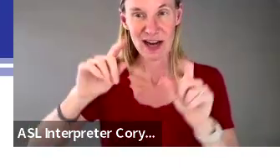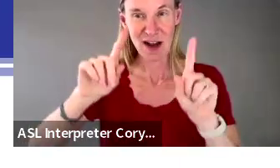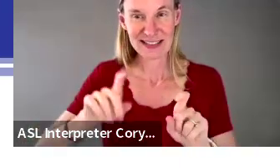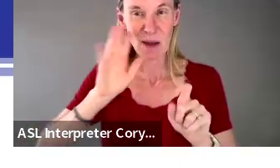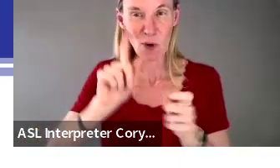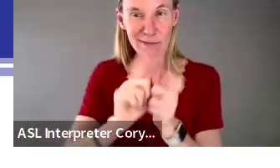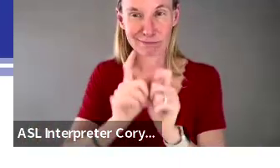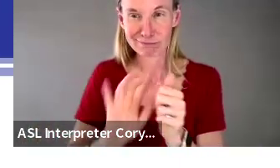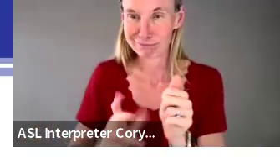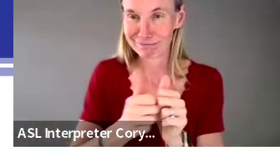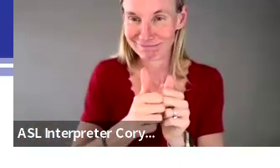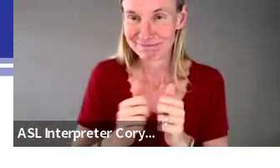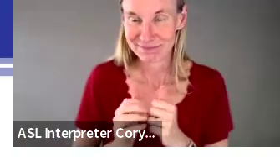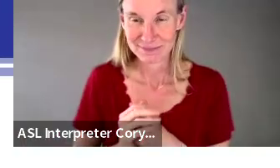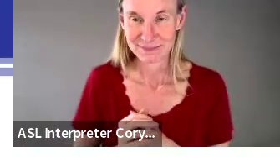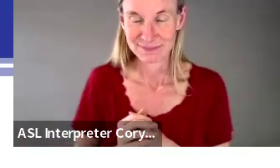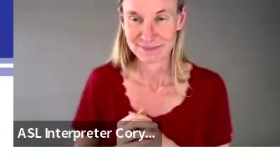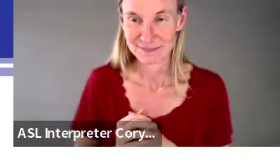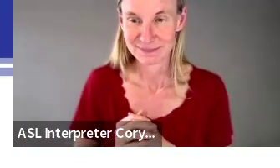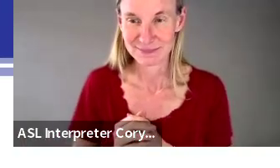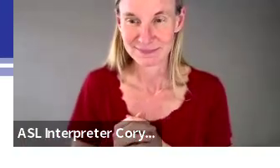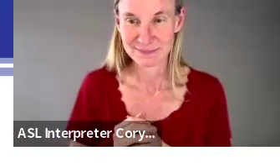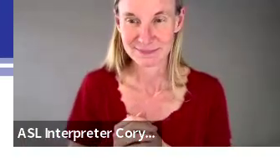the exams are updated. So